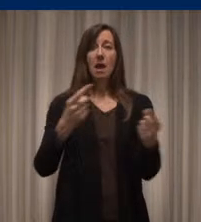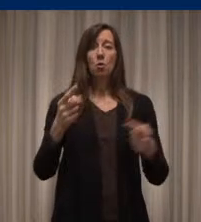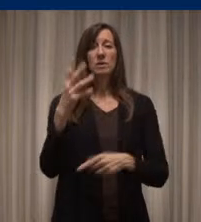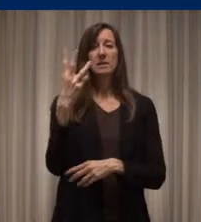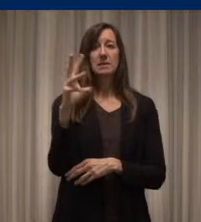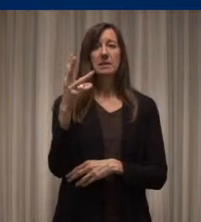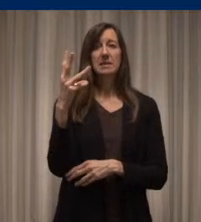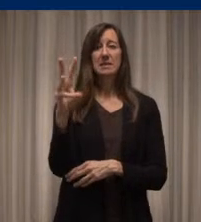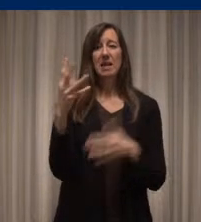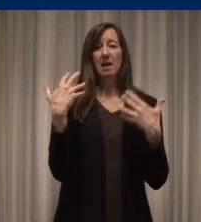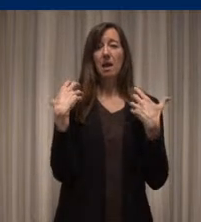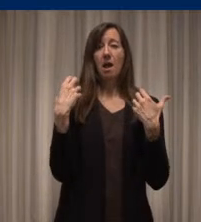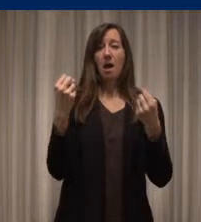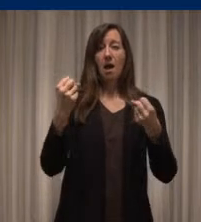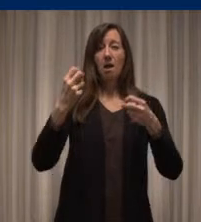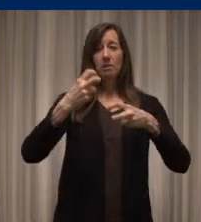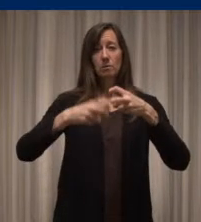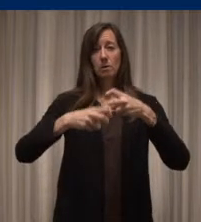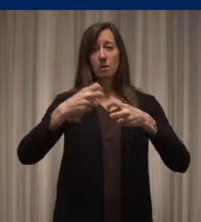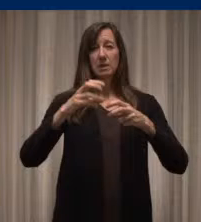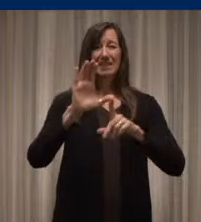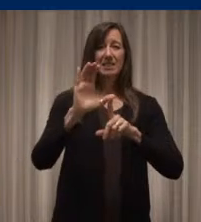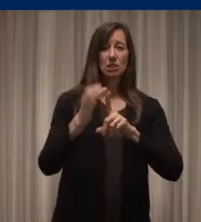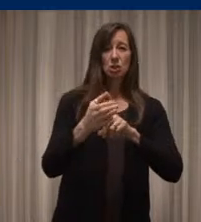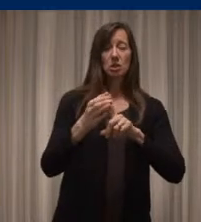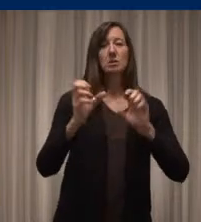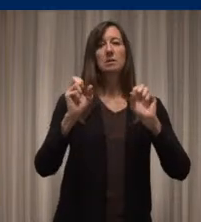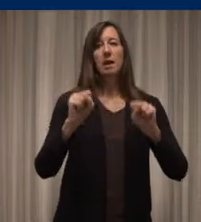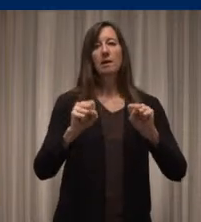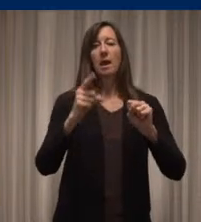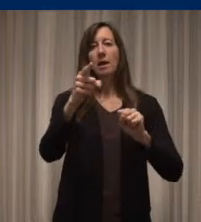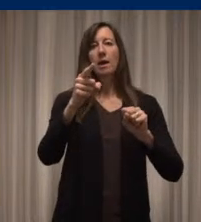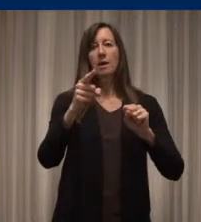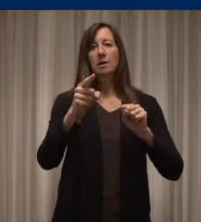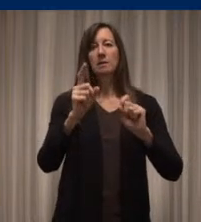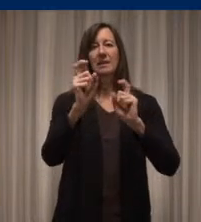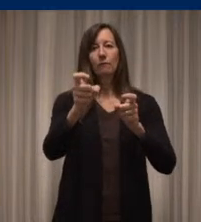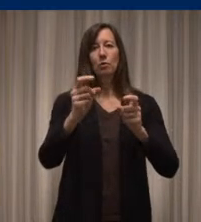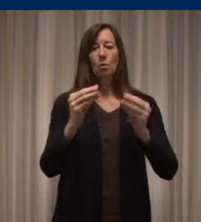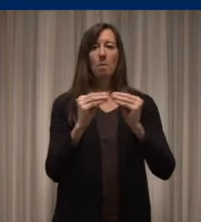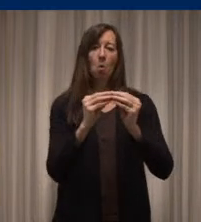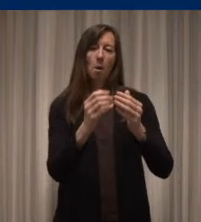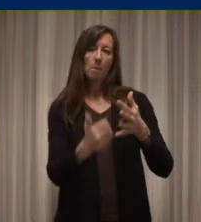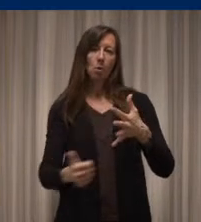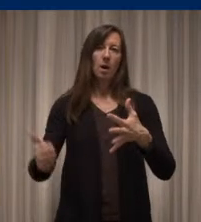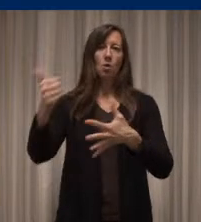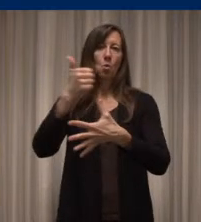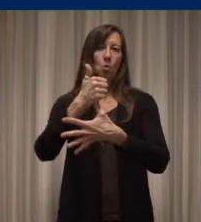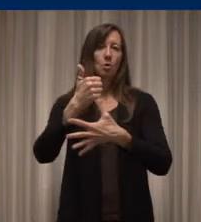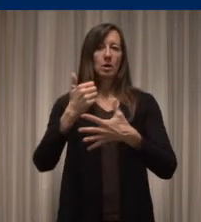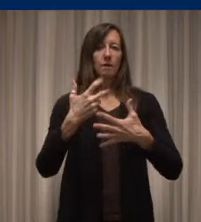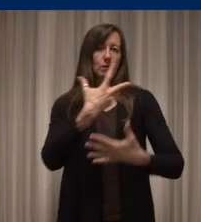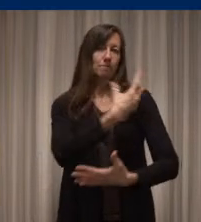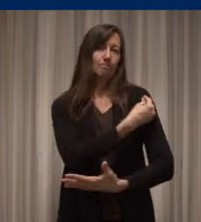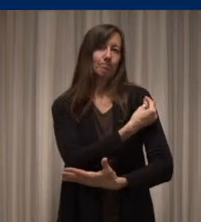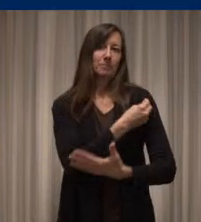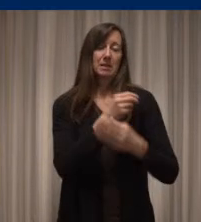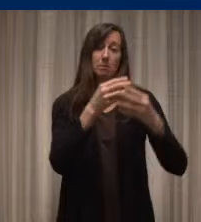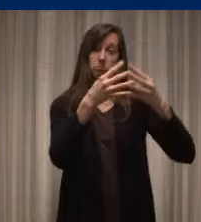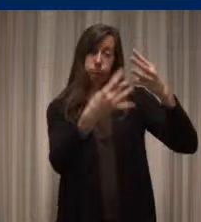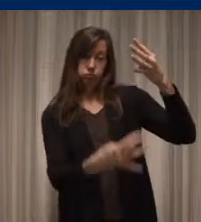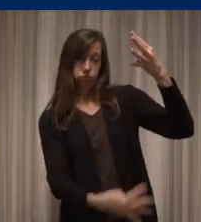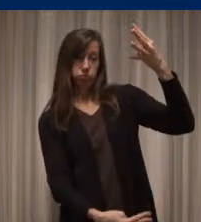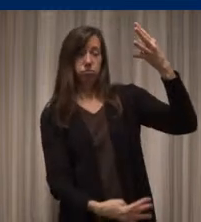would qualify you to be higher up in the priority. This is quite an expansive list, but again, these are all